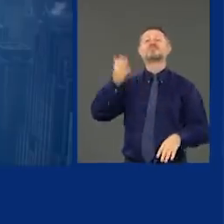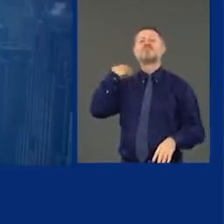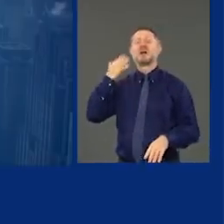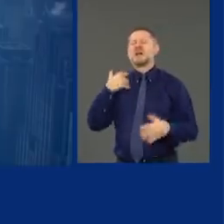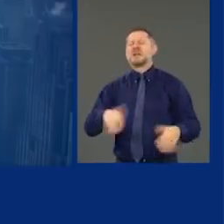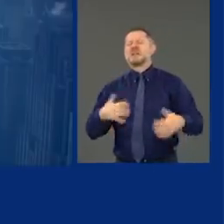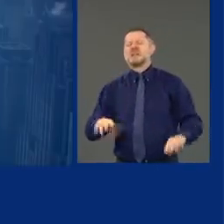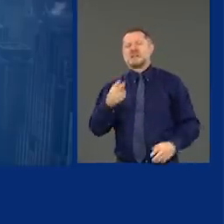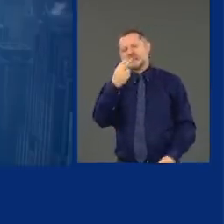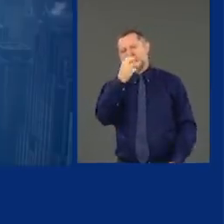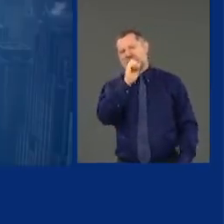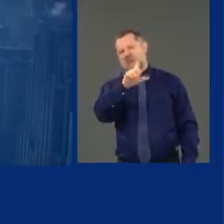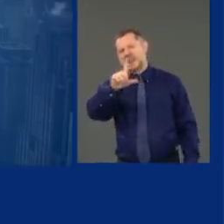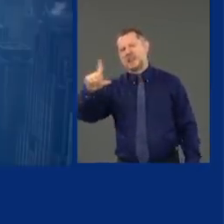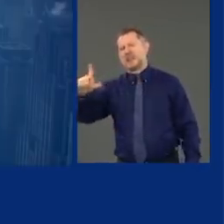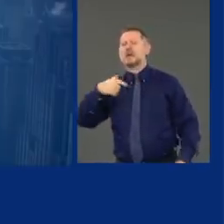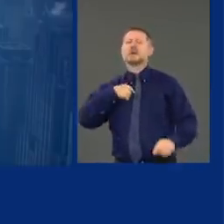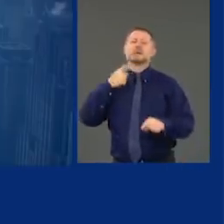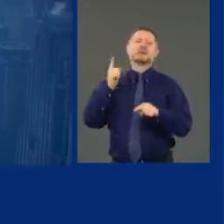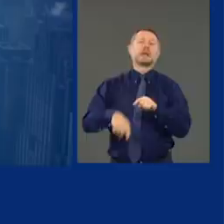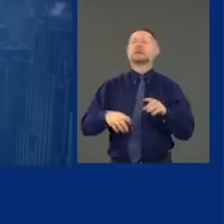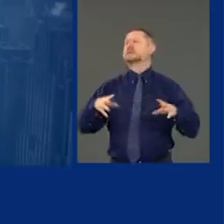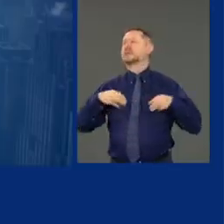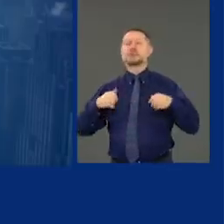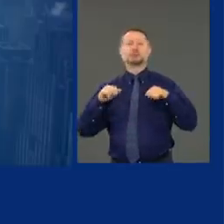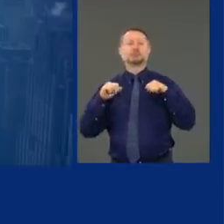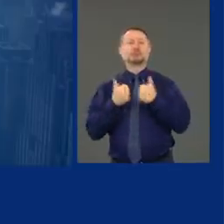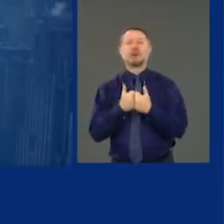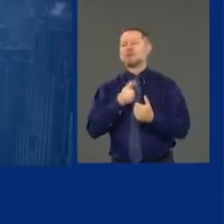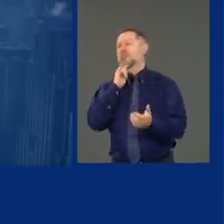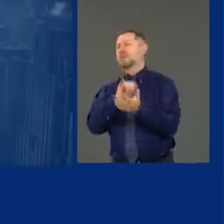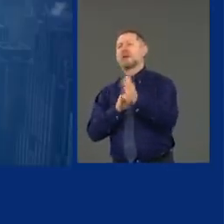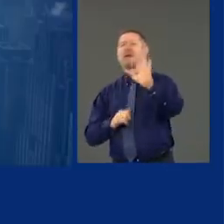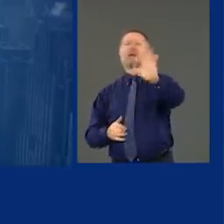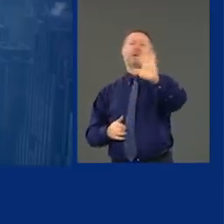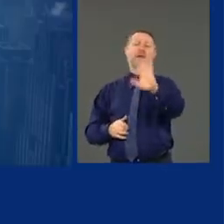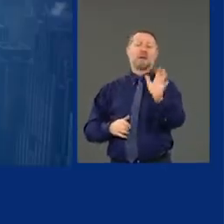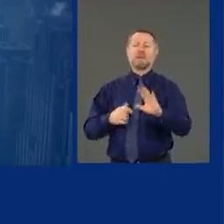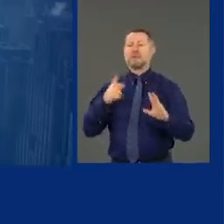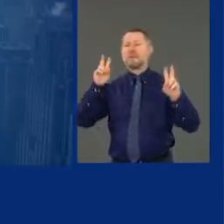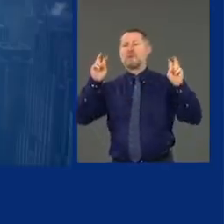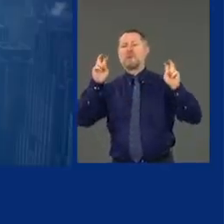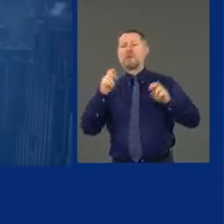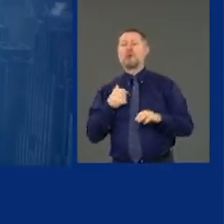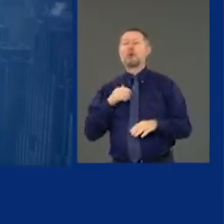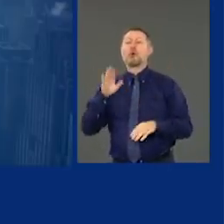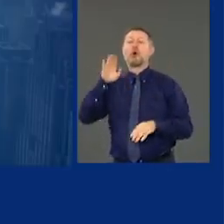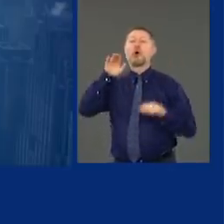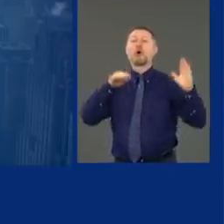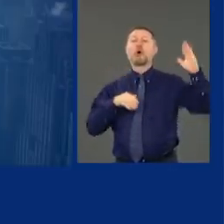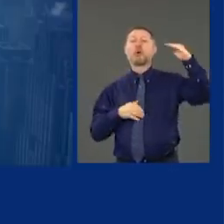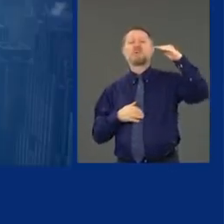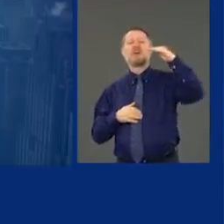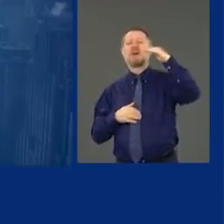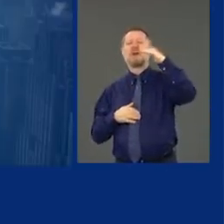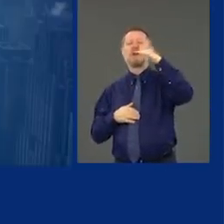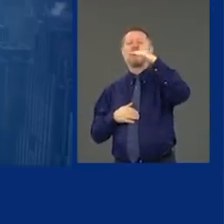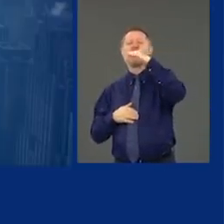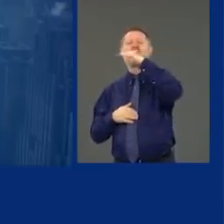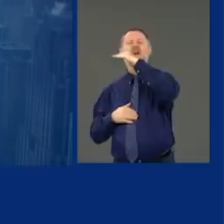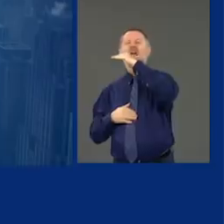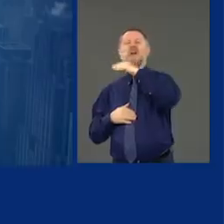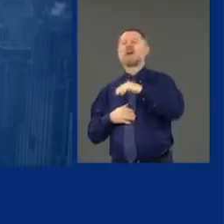rose to the occasion. We used to talk about flattening the curve. These signs that the state put